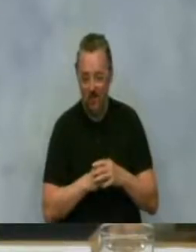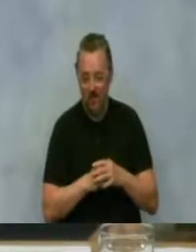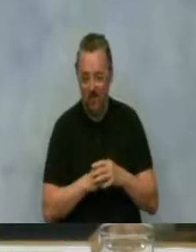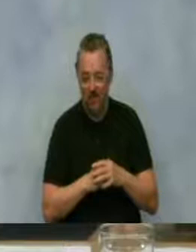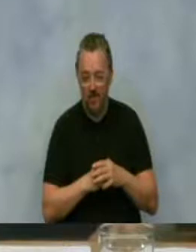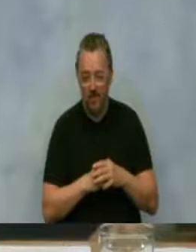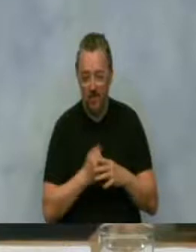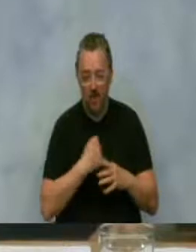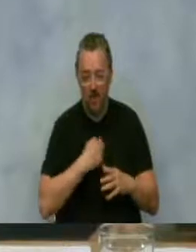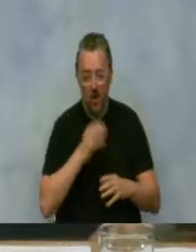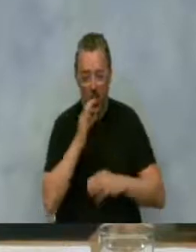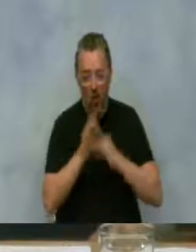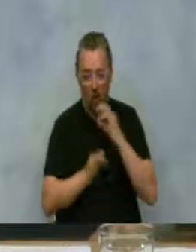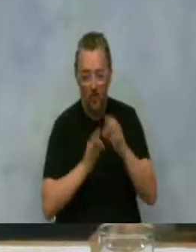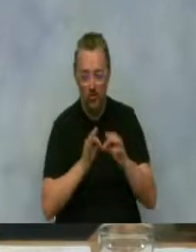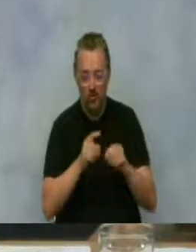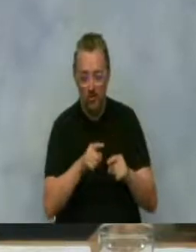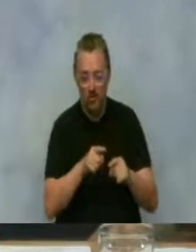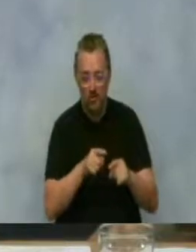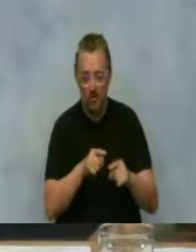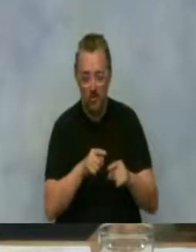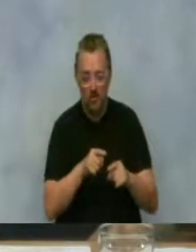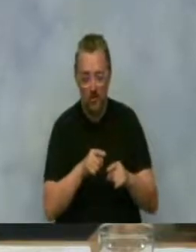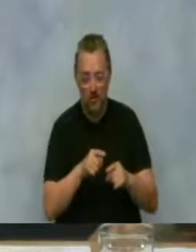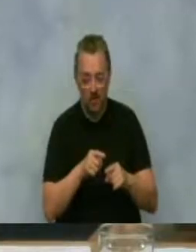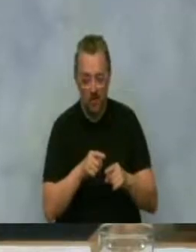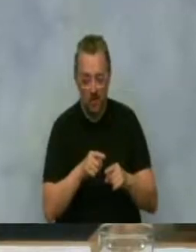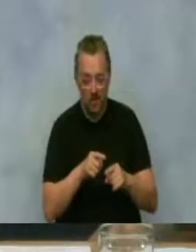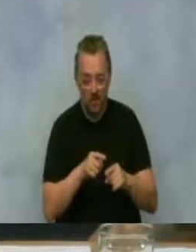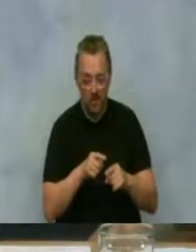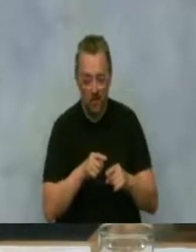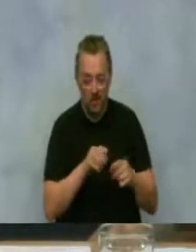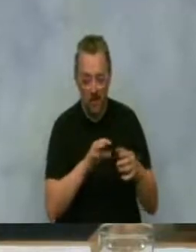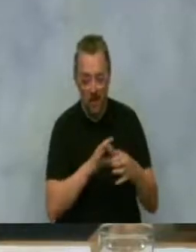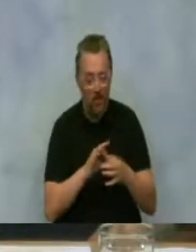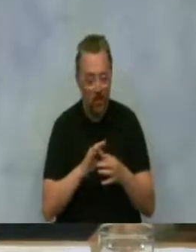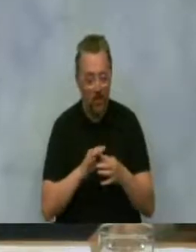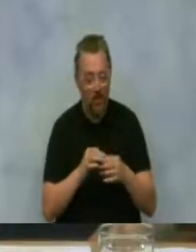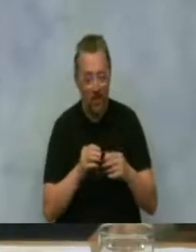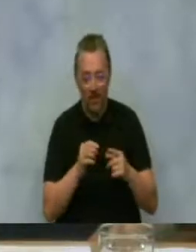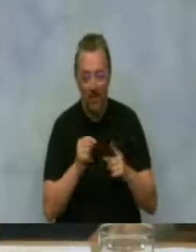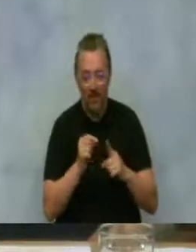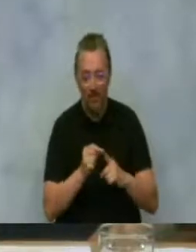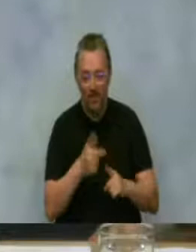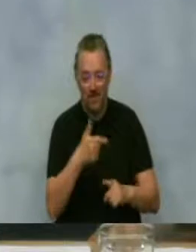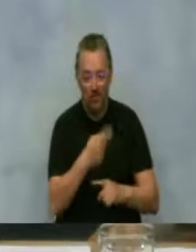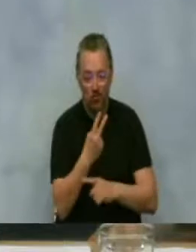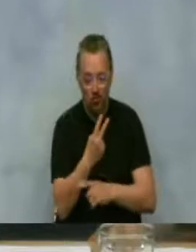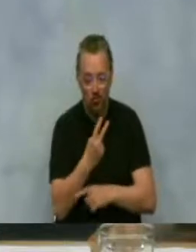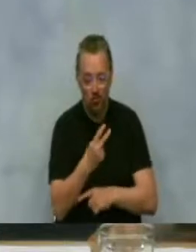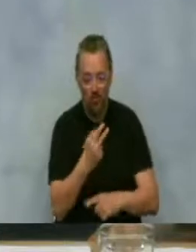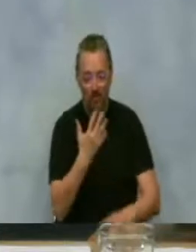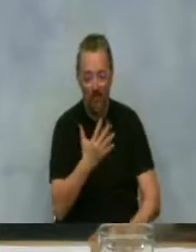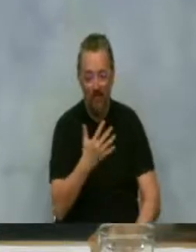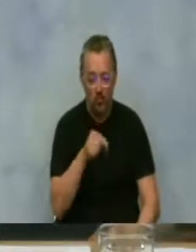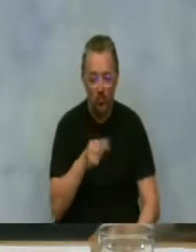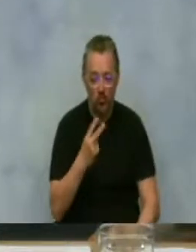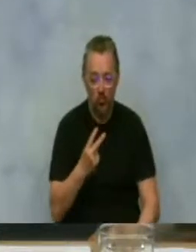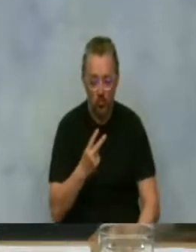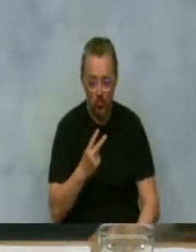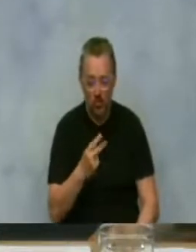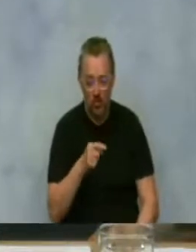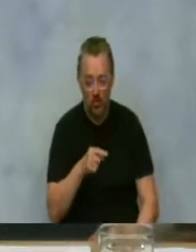My question here, may I refer people to page 72 of the report, section 5.2, where